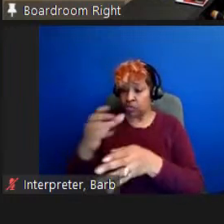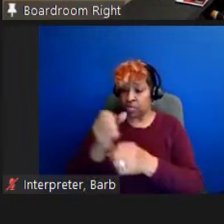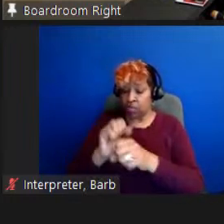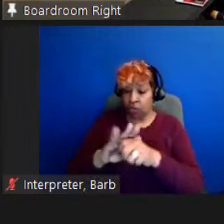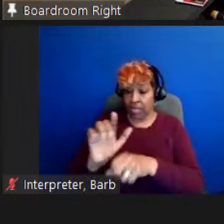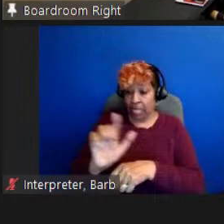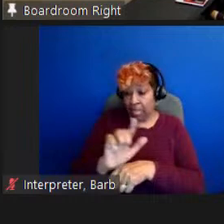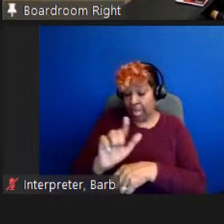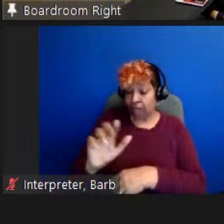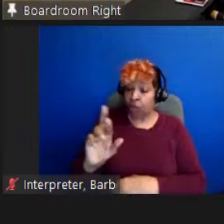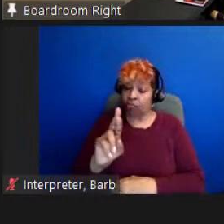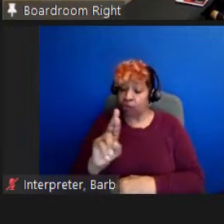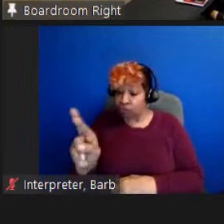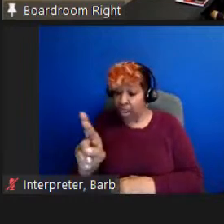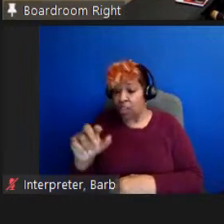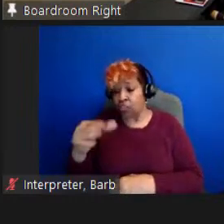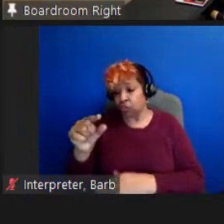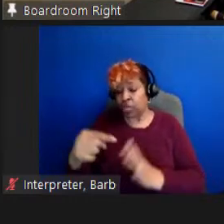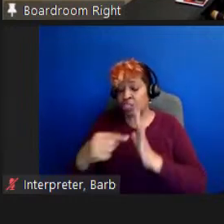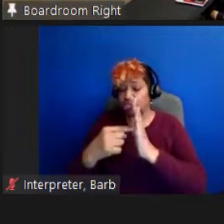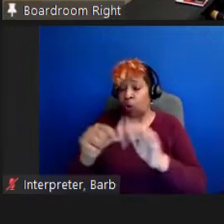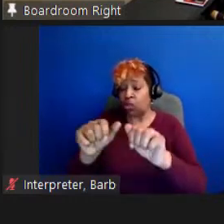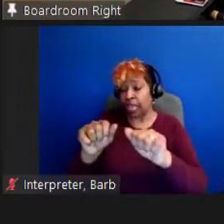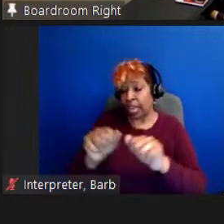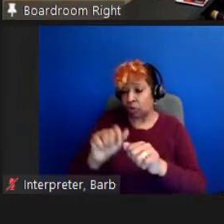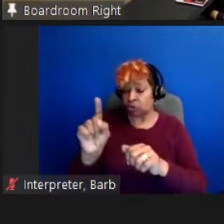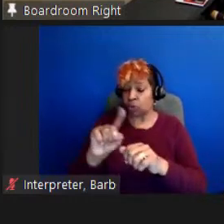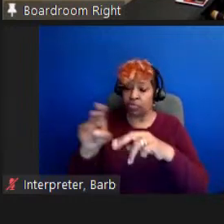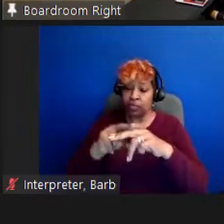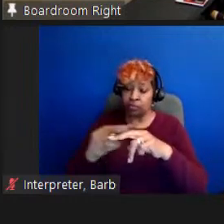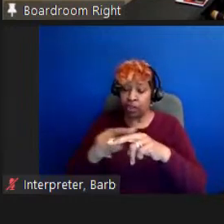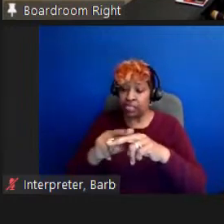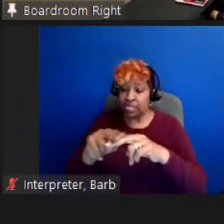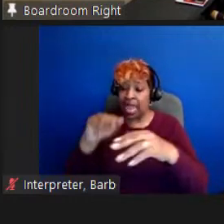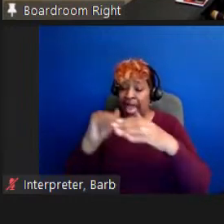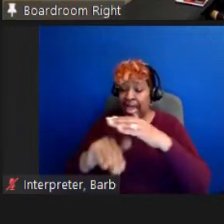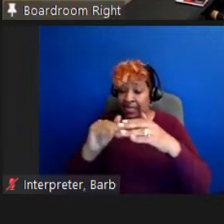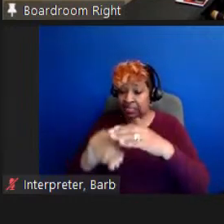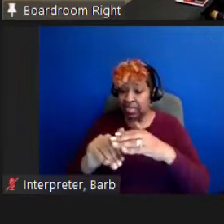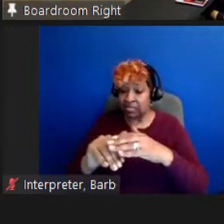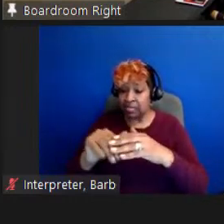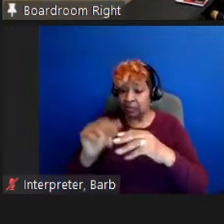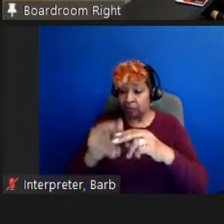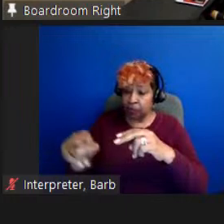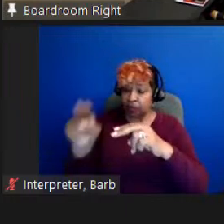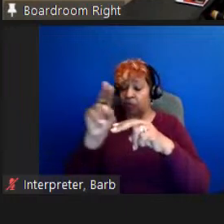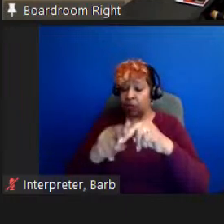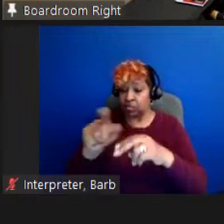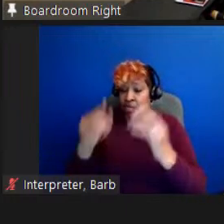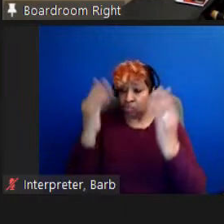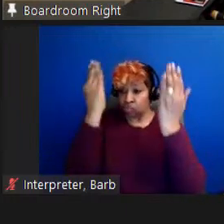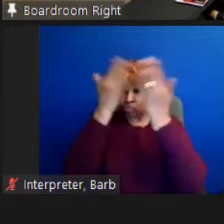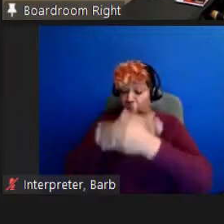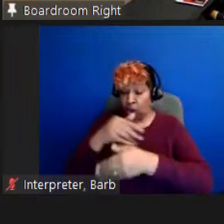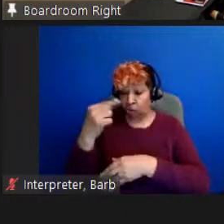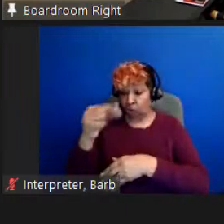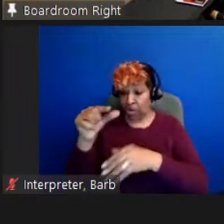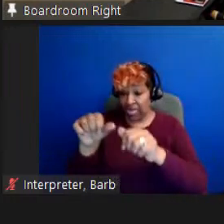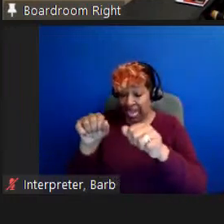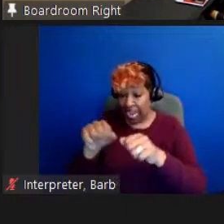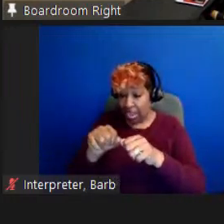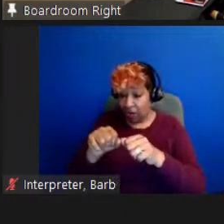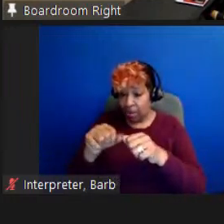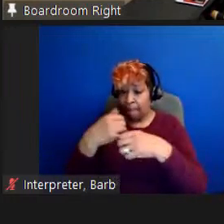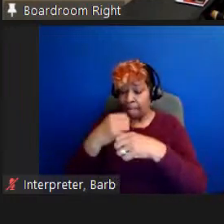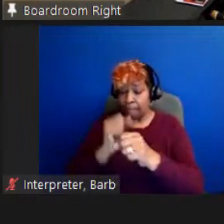right side, the green shows areas where the transit access is a multiplier. The darkest green areas make it so